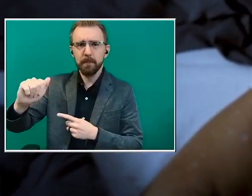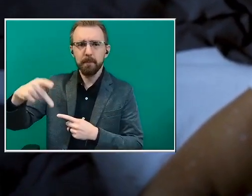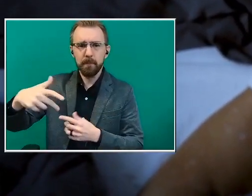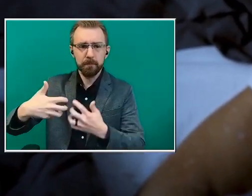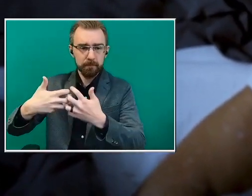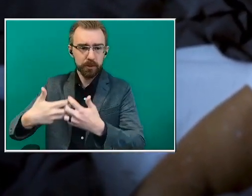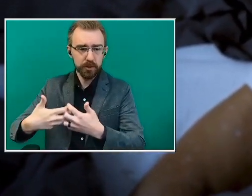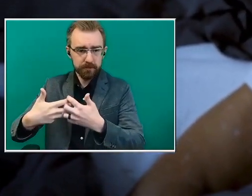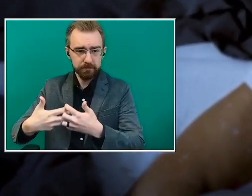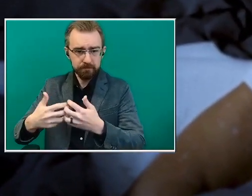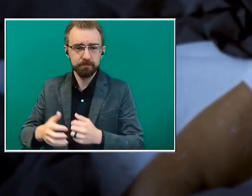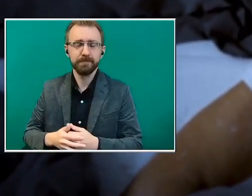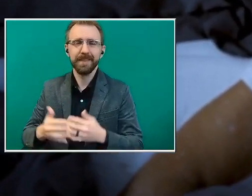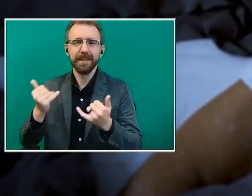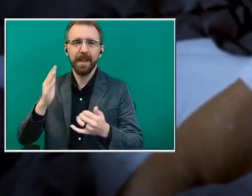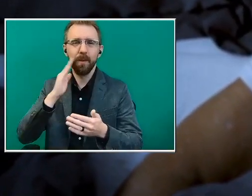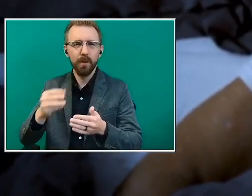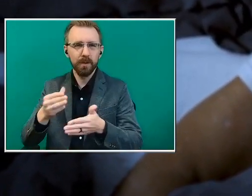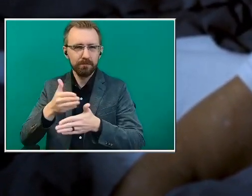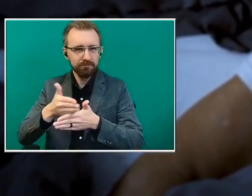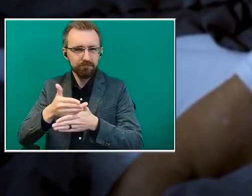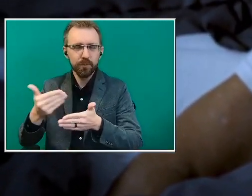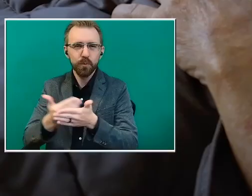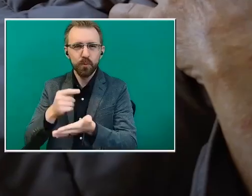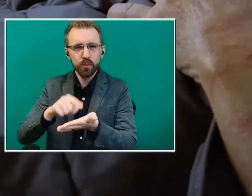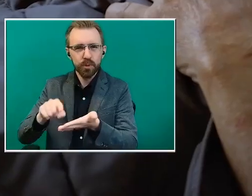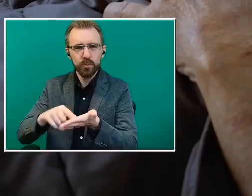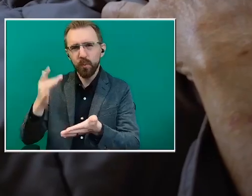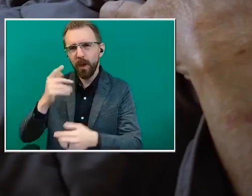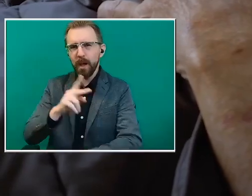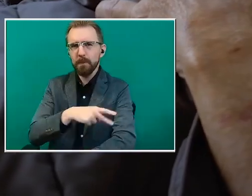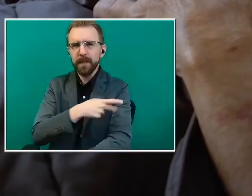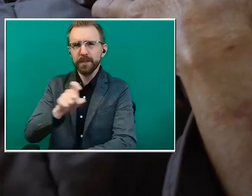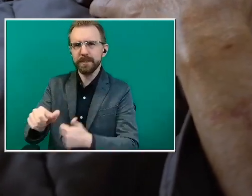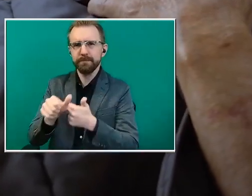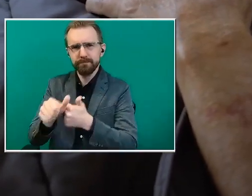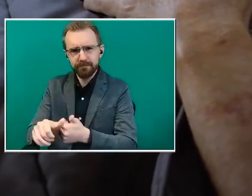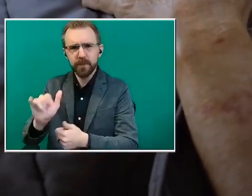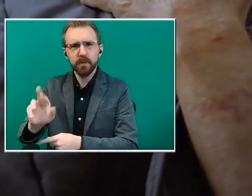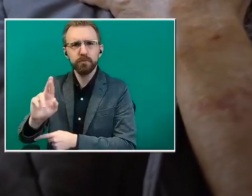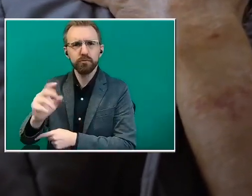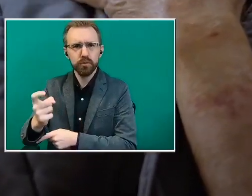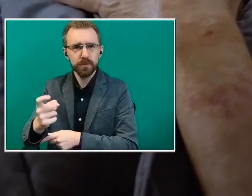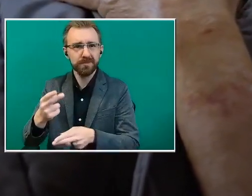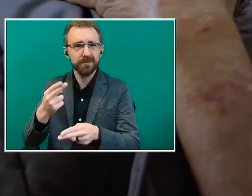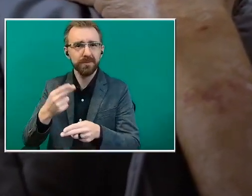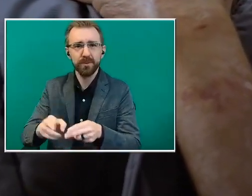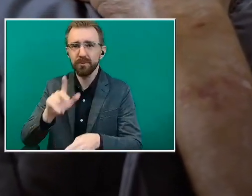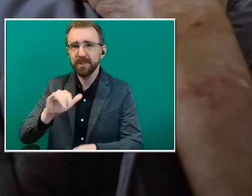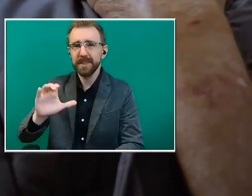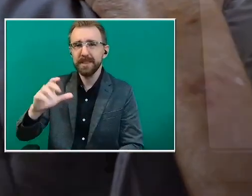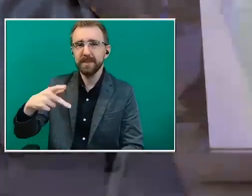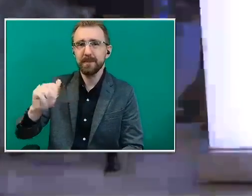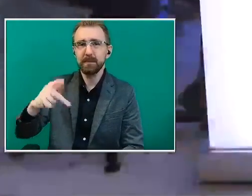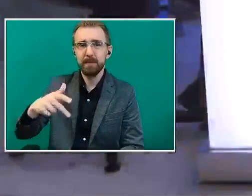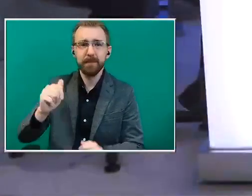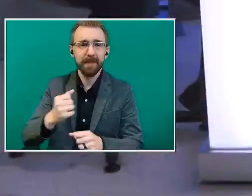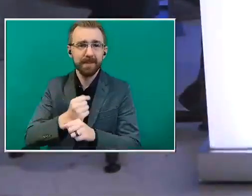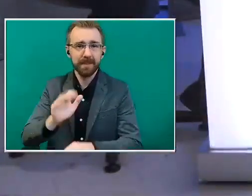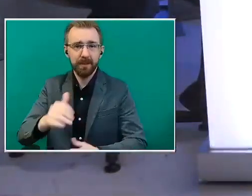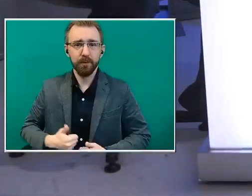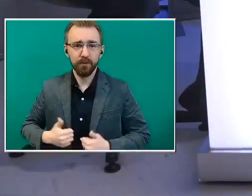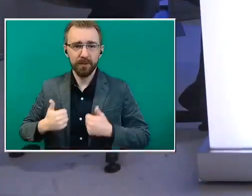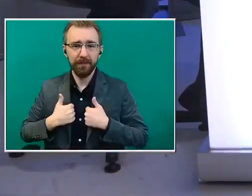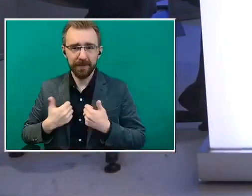share new research proving why patients need to adhere to those prescriptions. In short, CPAP can save your life. In studio with